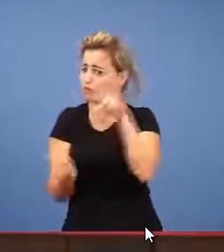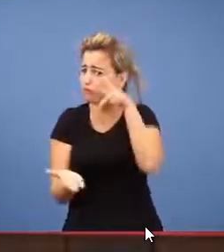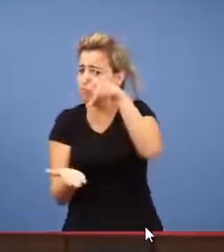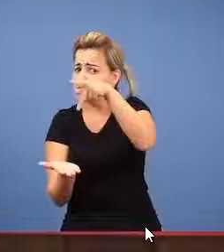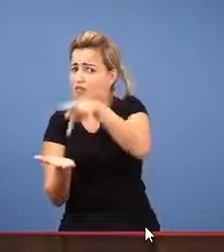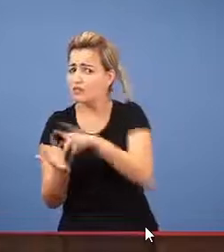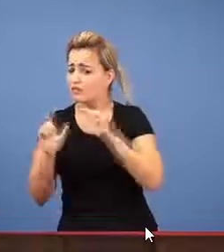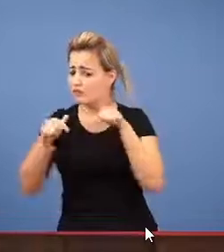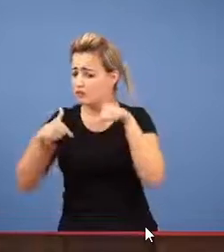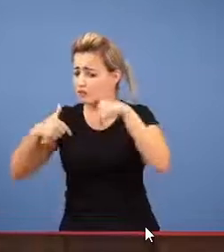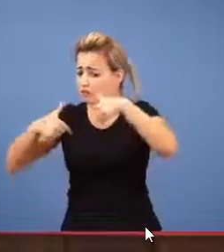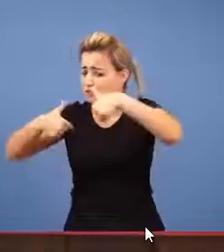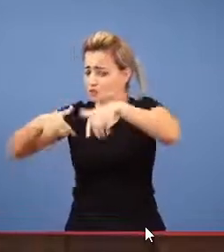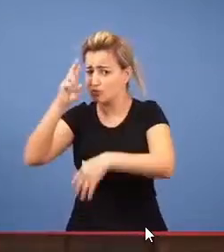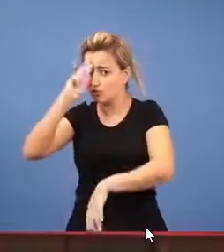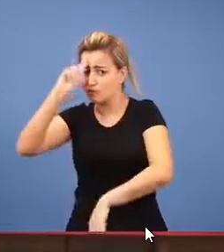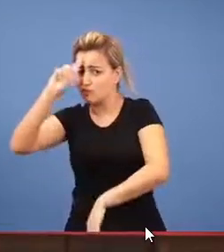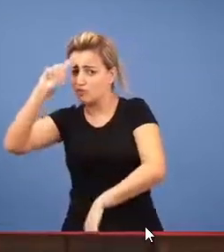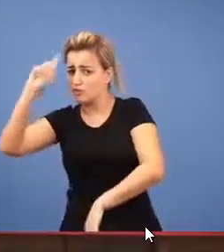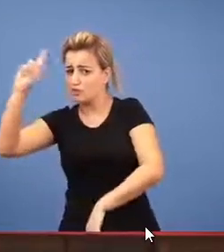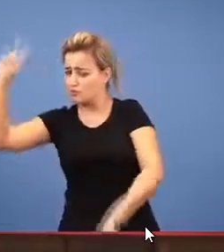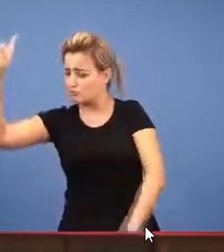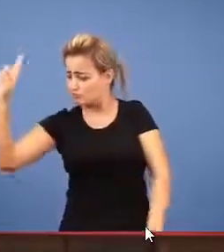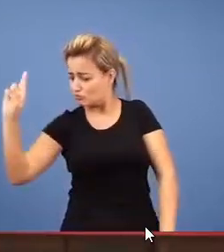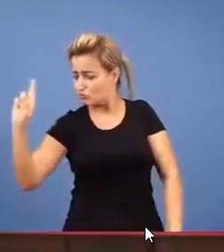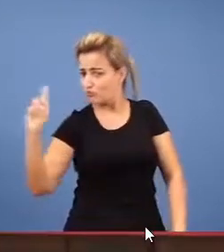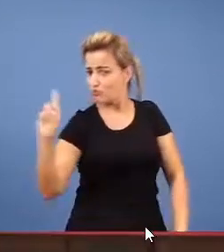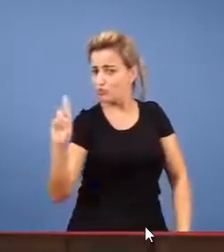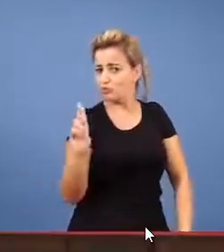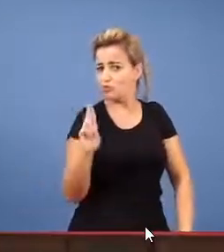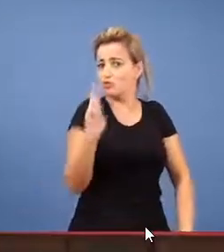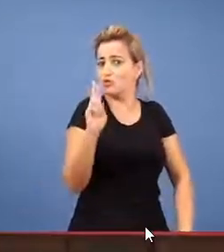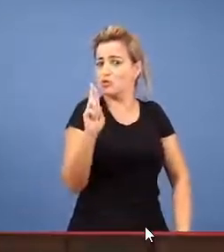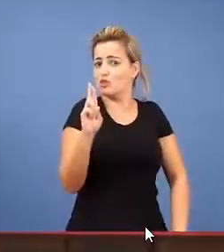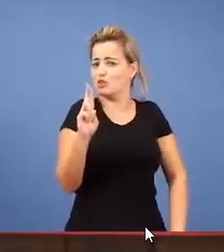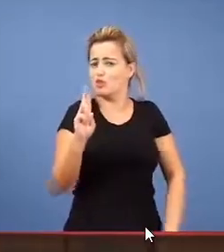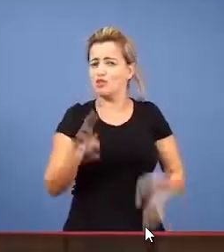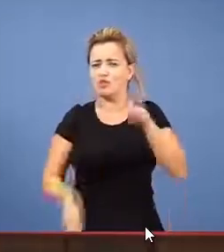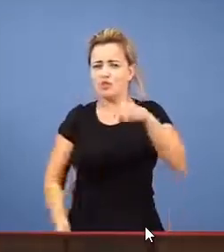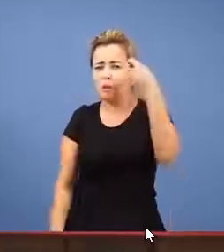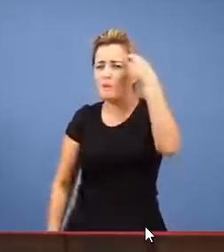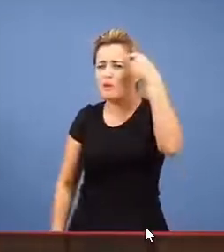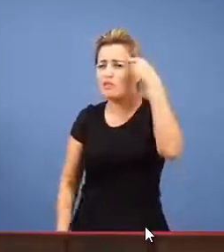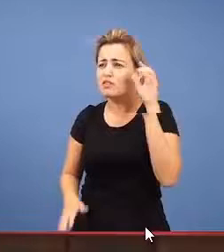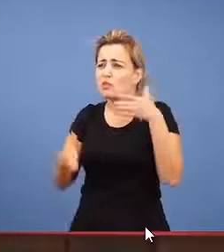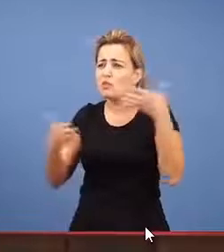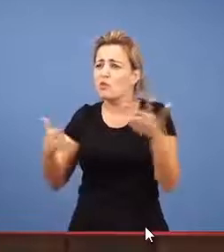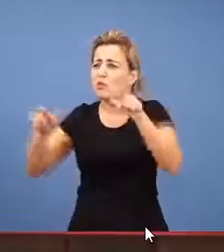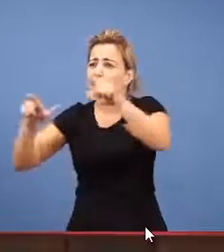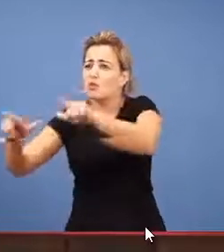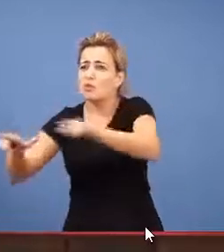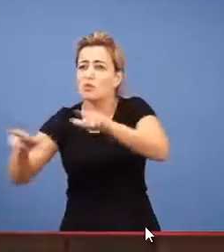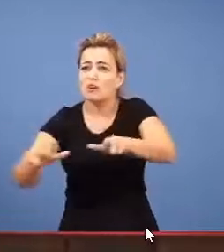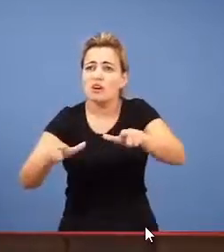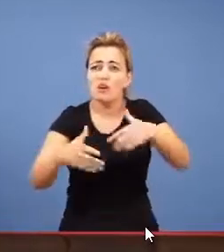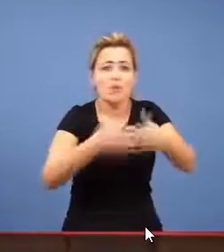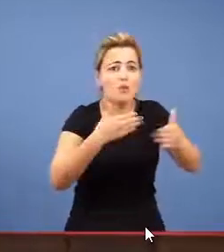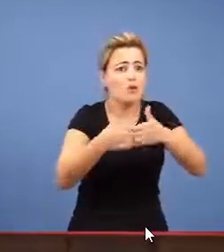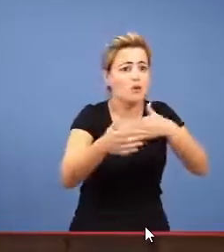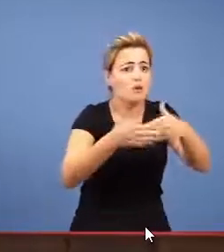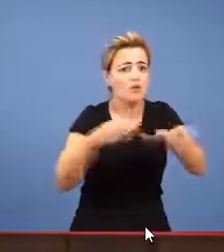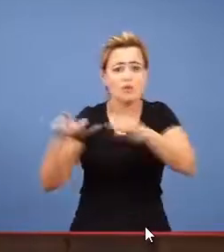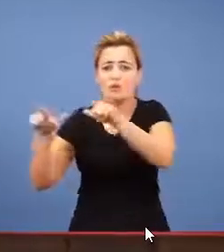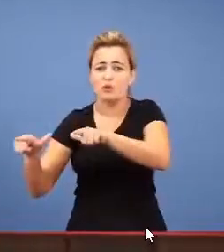will happen like what we've seen, the presence of the Lord in a place that you never imagined. In